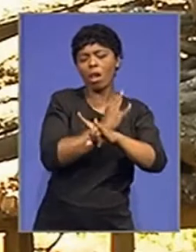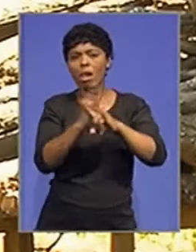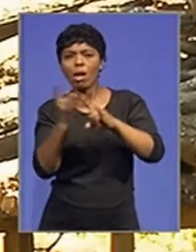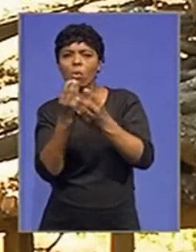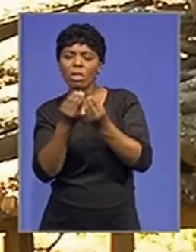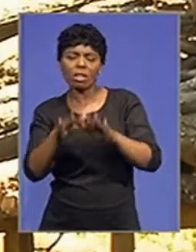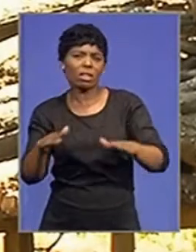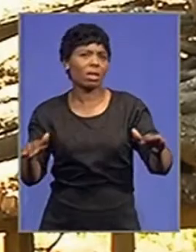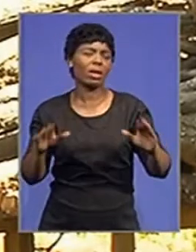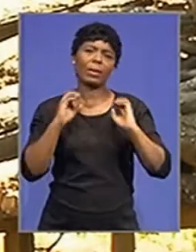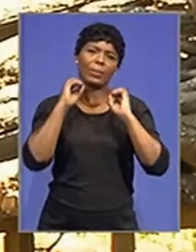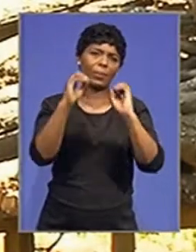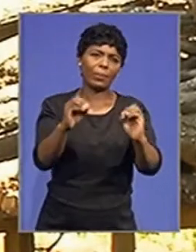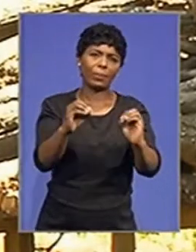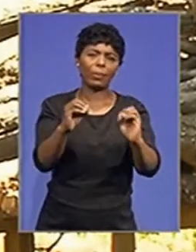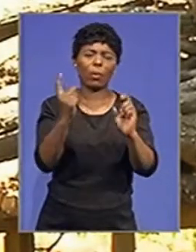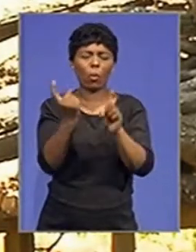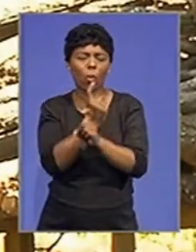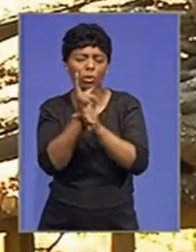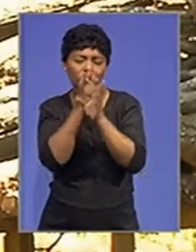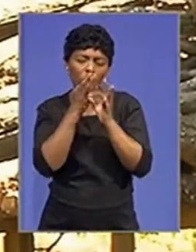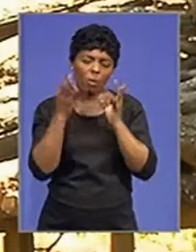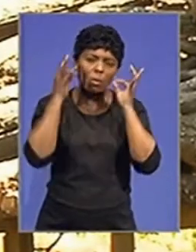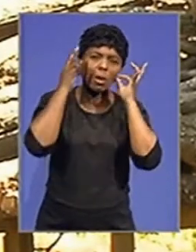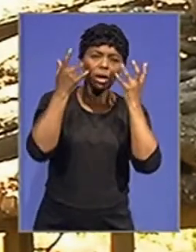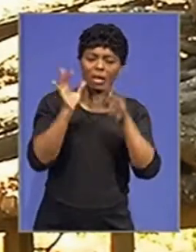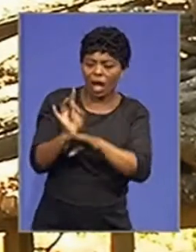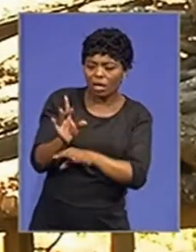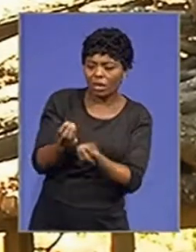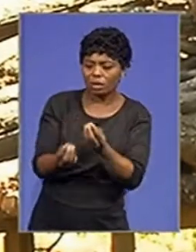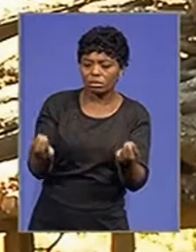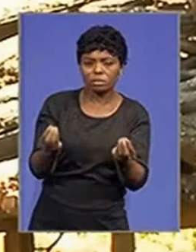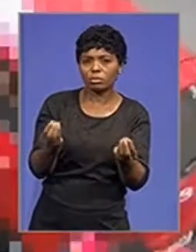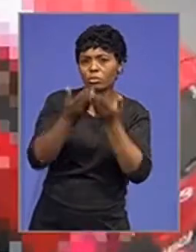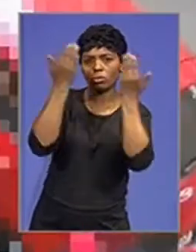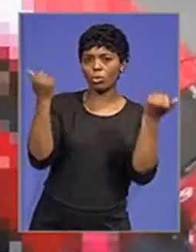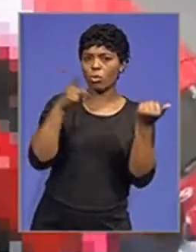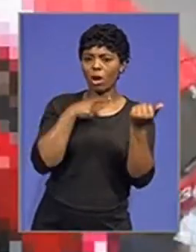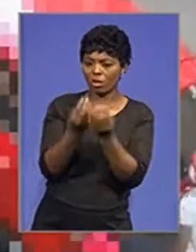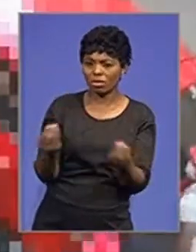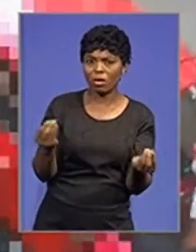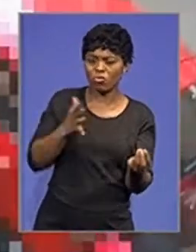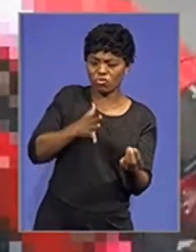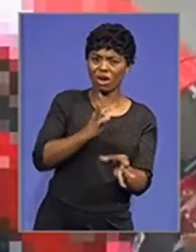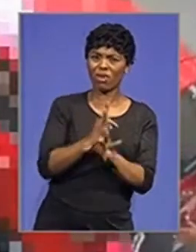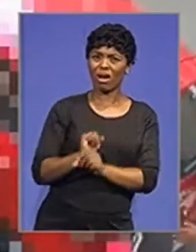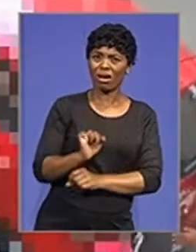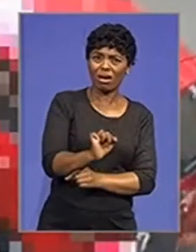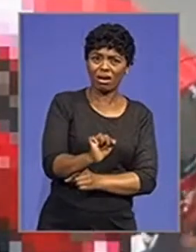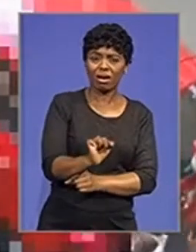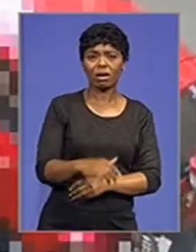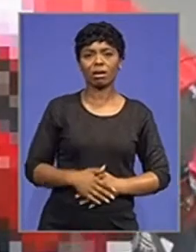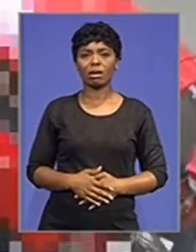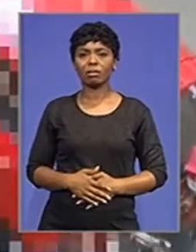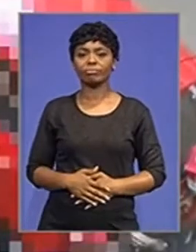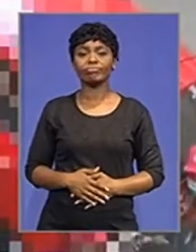children. We don't know how to advise the children as they miss their father. Ga go felele foo sešeng